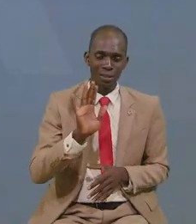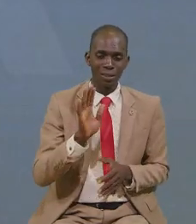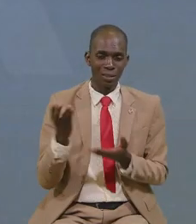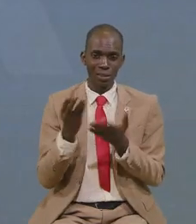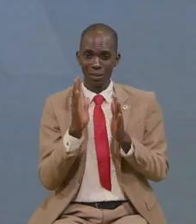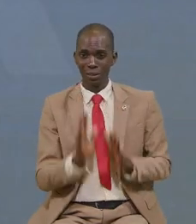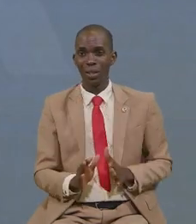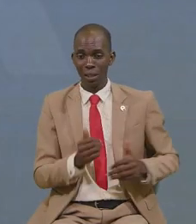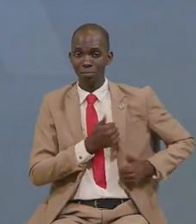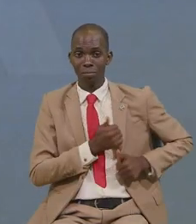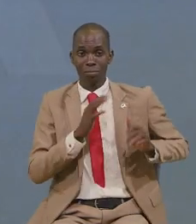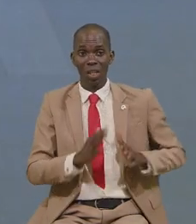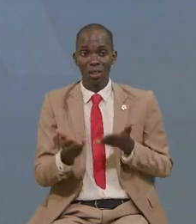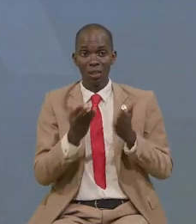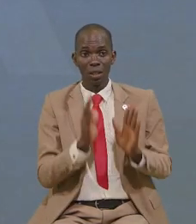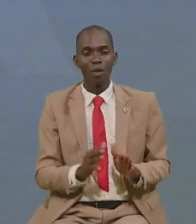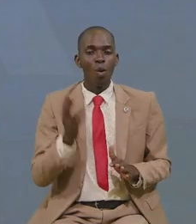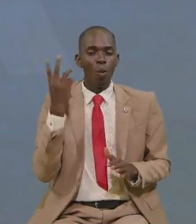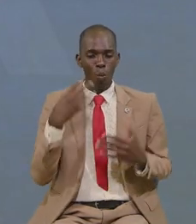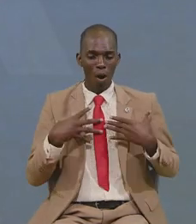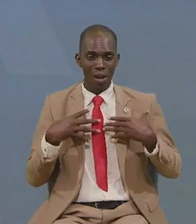was healed in the